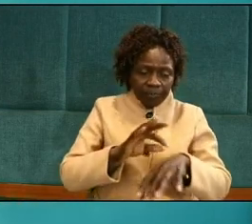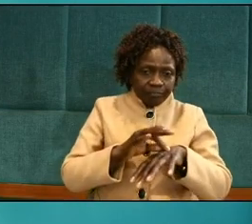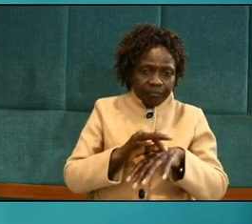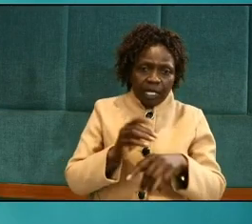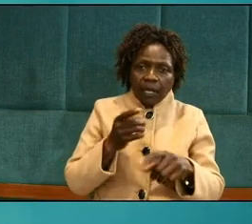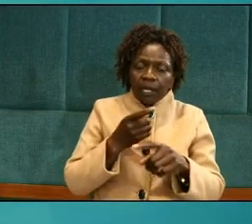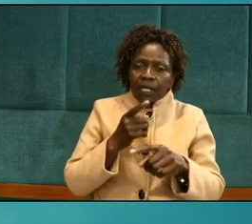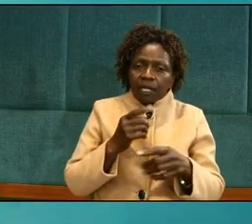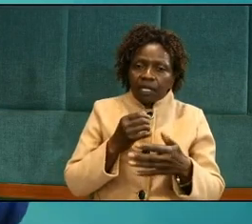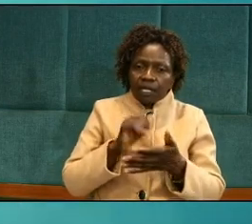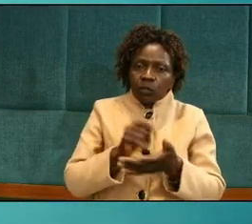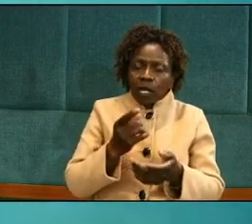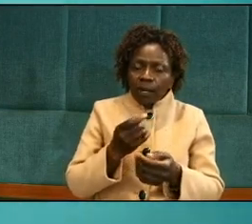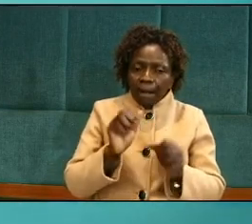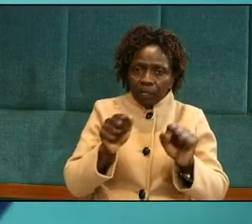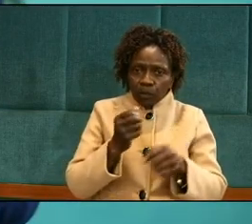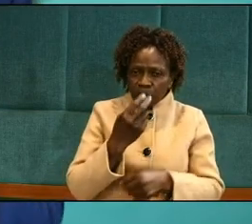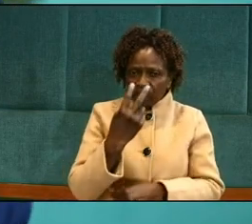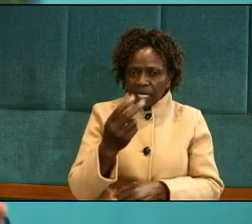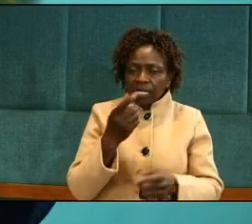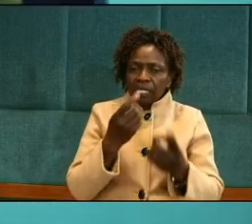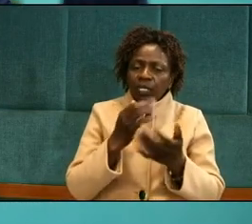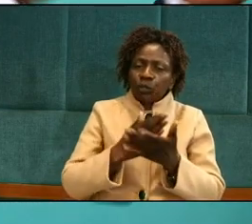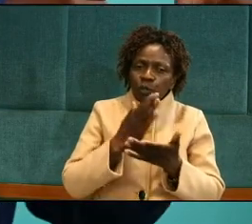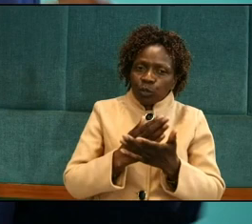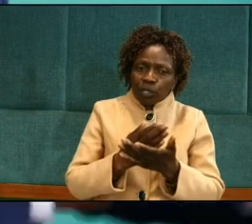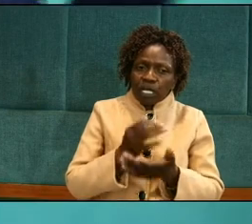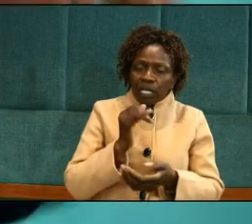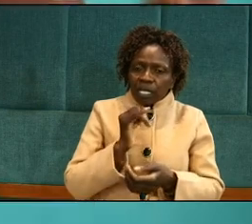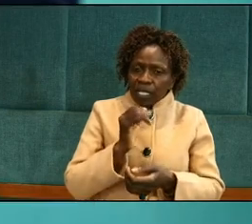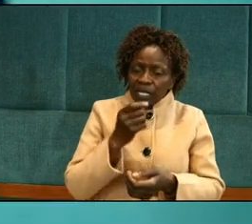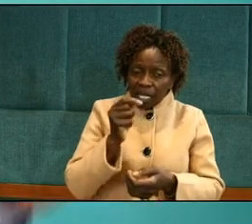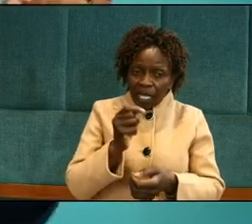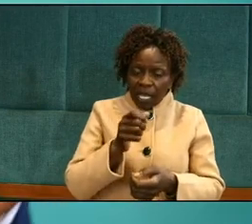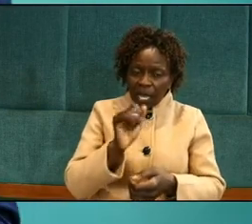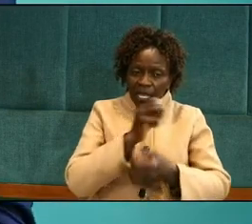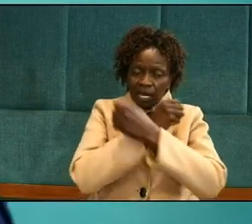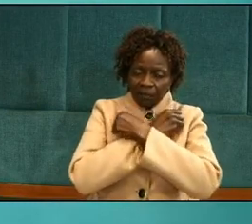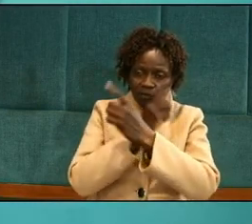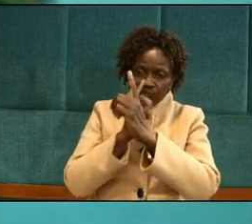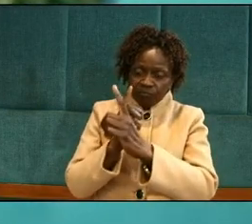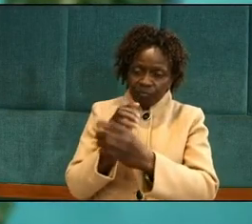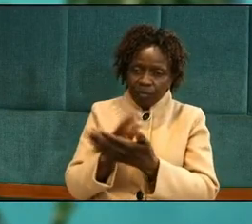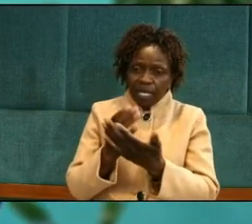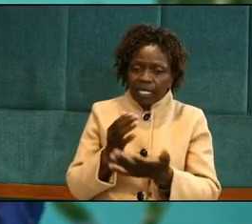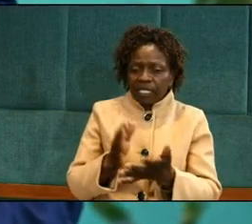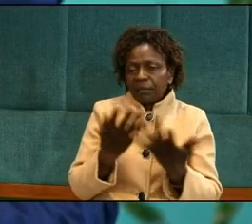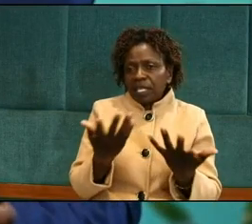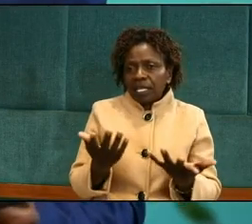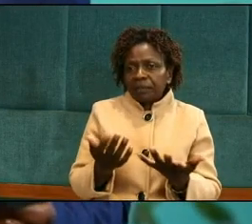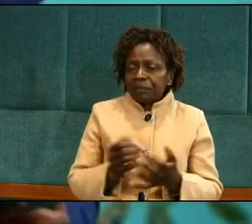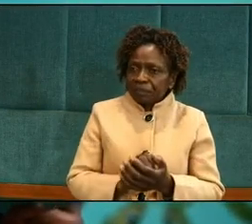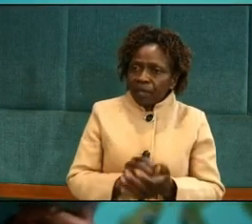that one can be able to see and say, indeed, the "I love you" is accompanied by something. I don't